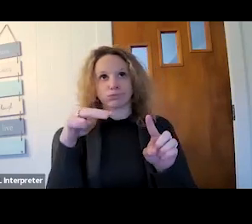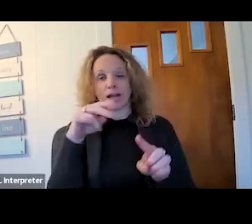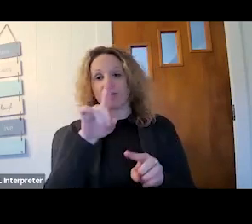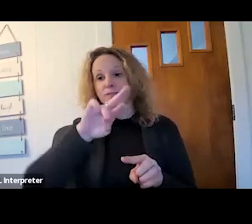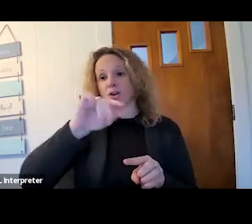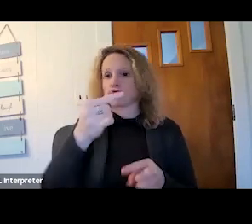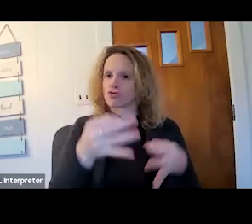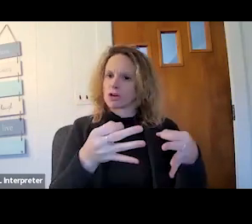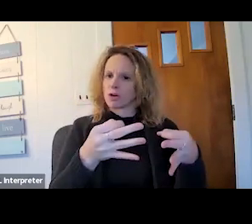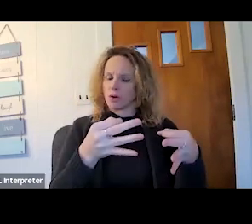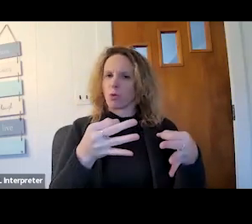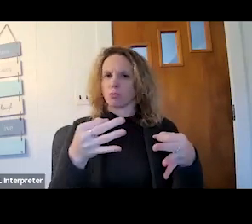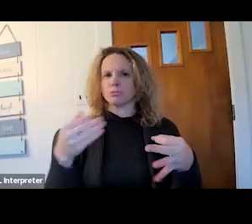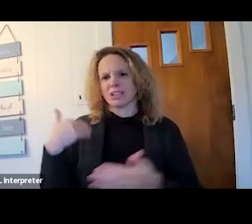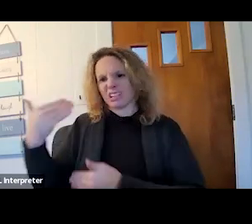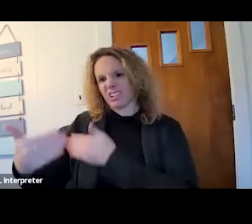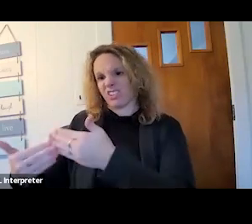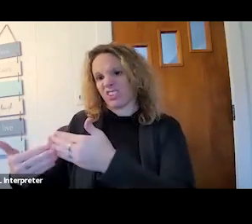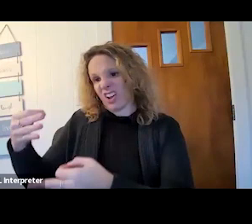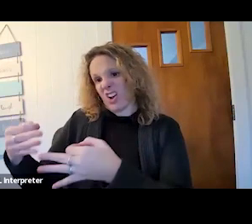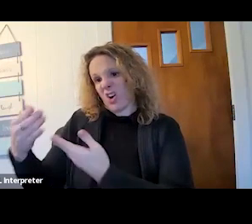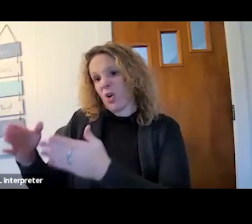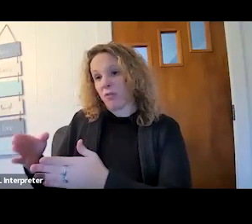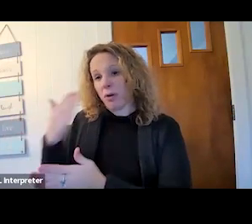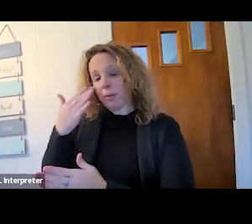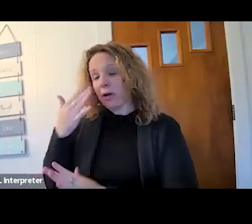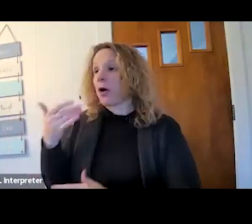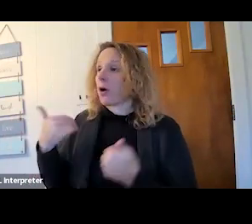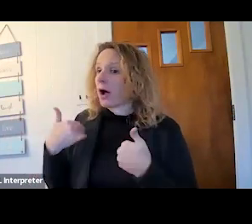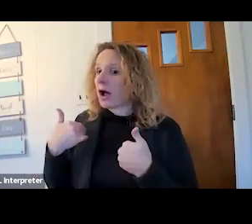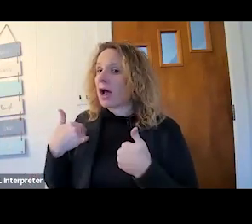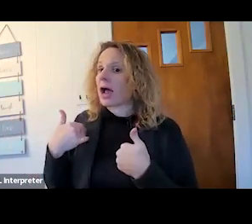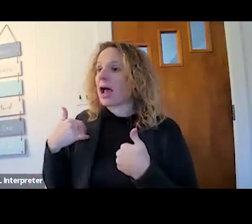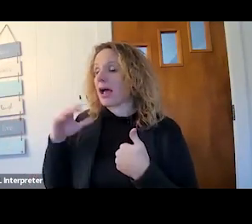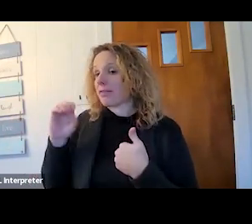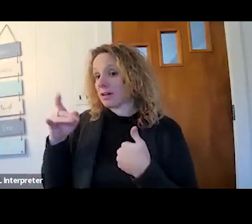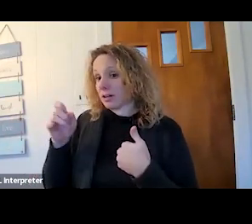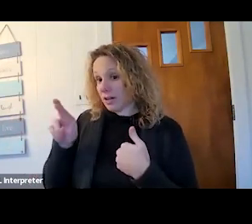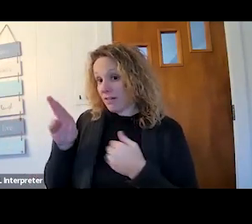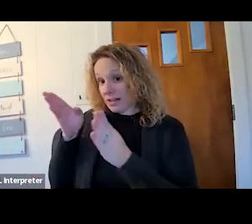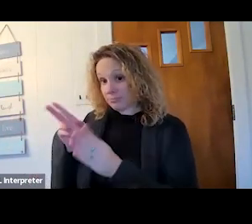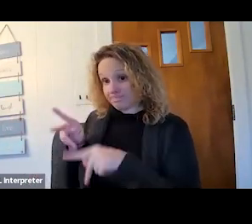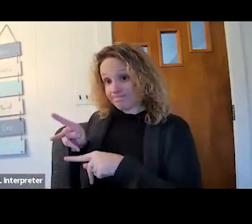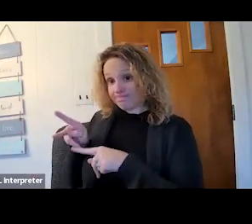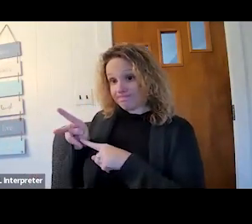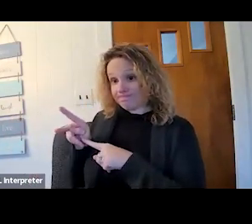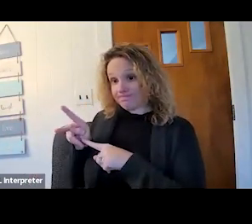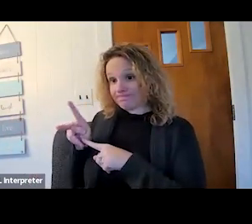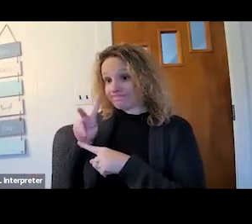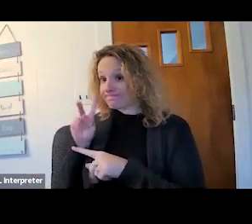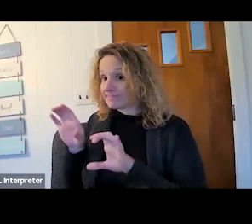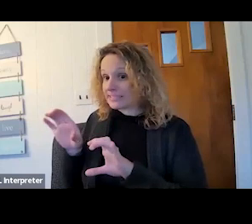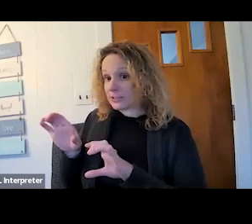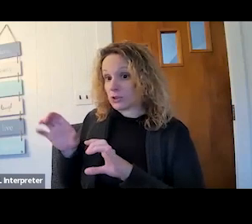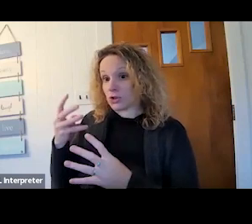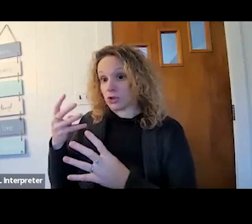was very much the traditional courtroom model, where we have an offender who is accused of committing a crime.